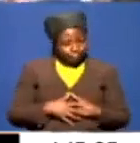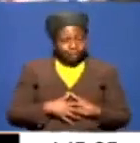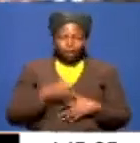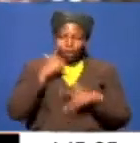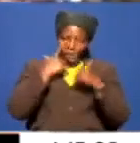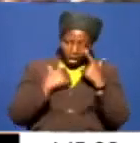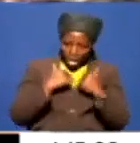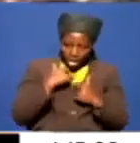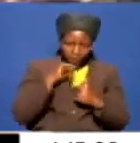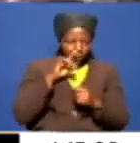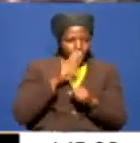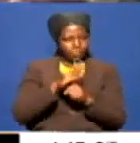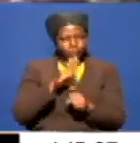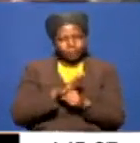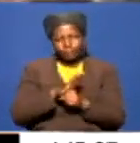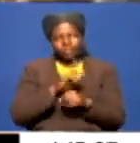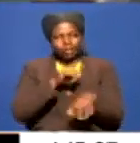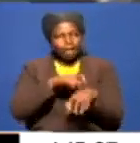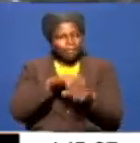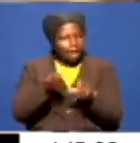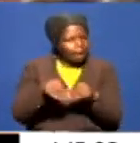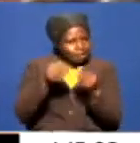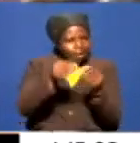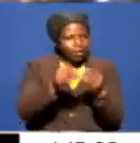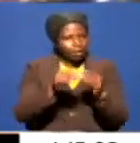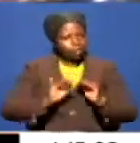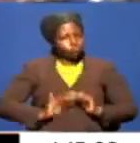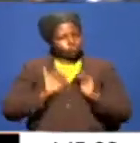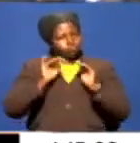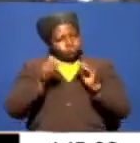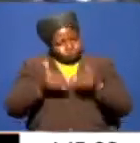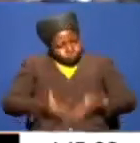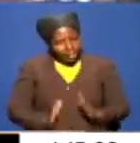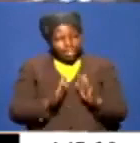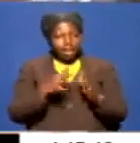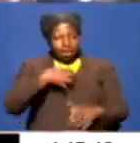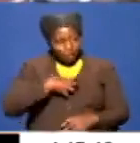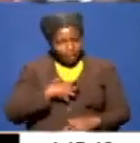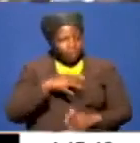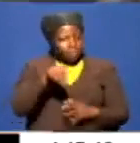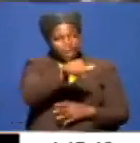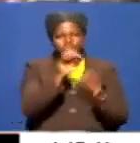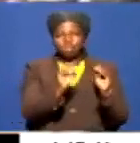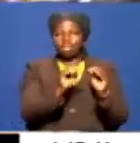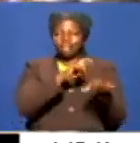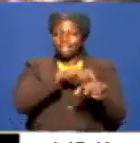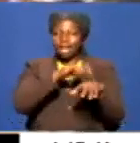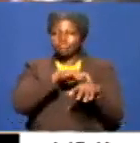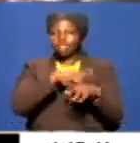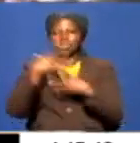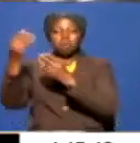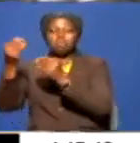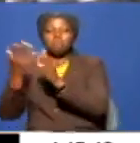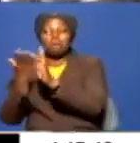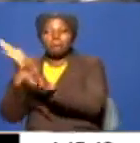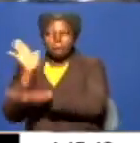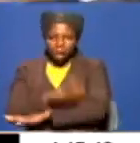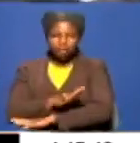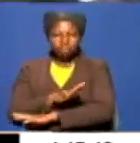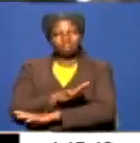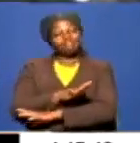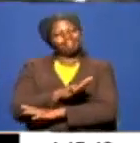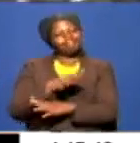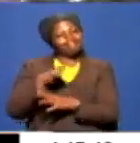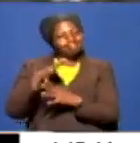au lipu pesa, wakienda wanaenda mwaka mzima. Kurudi kwa hii kazi si lazima urudi. Unarudi upya